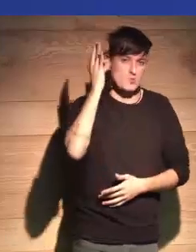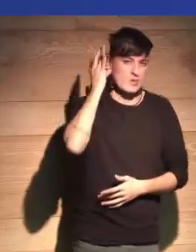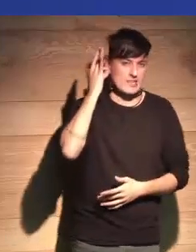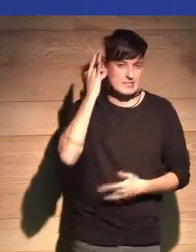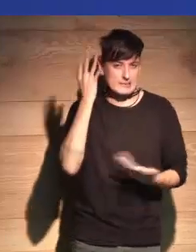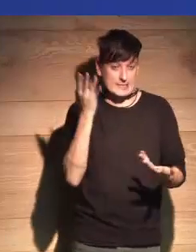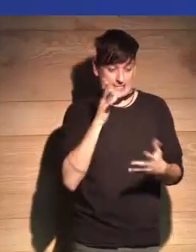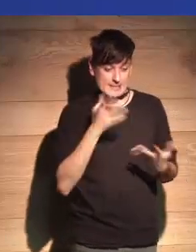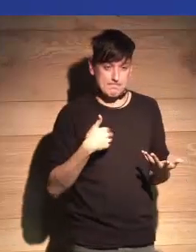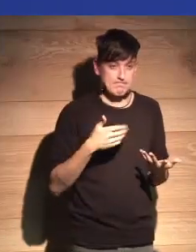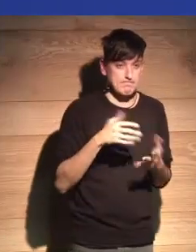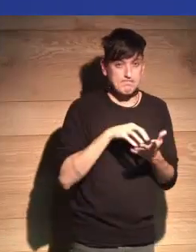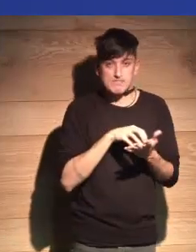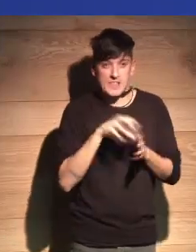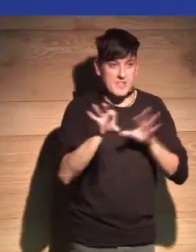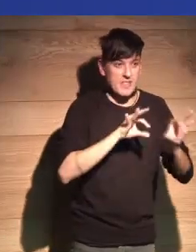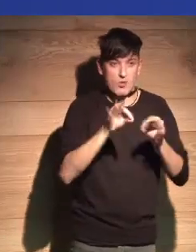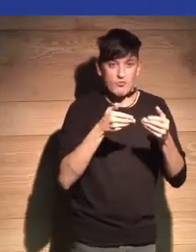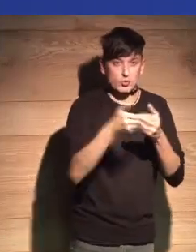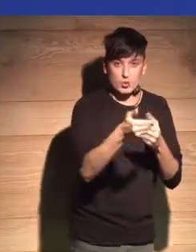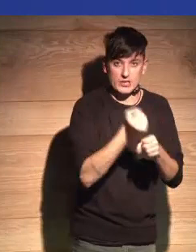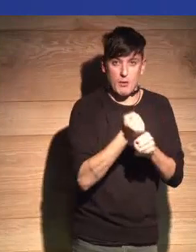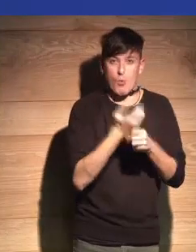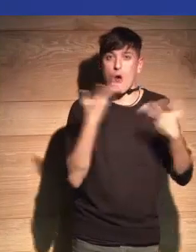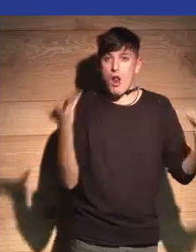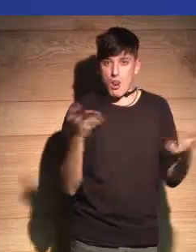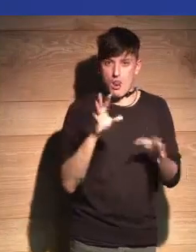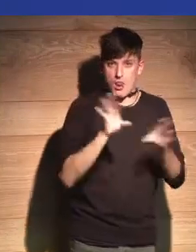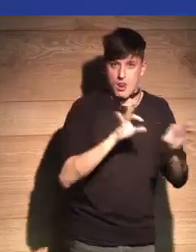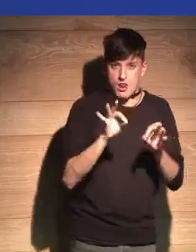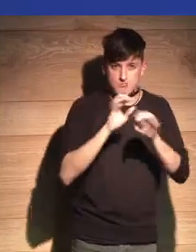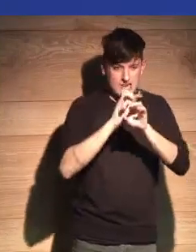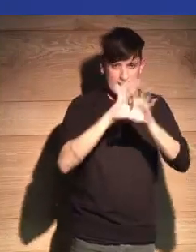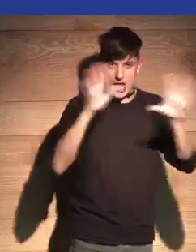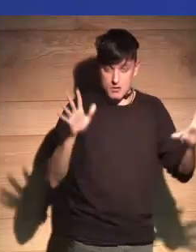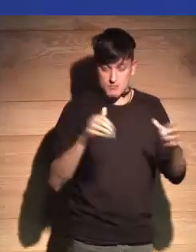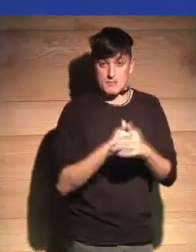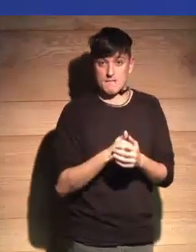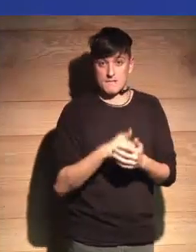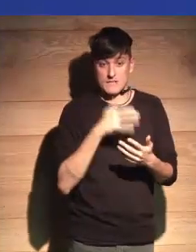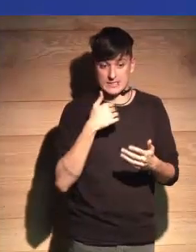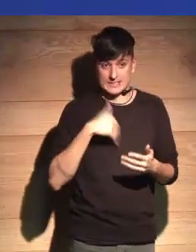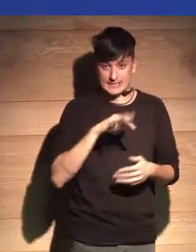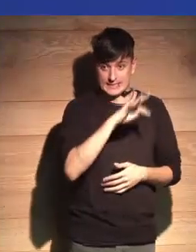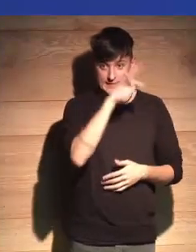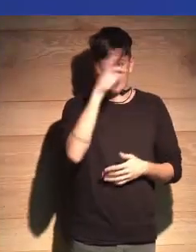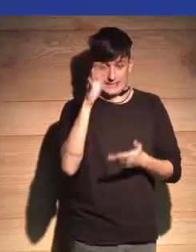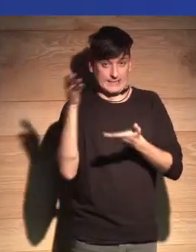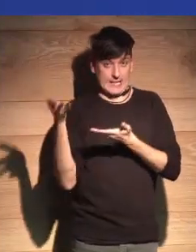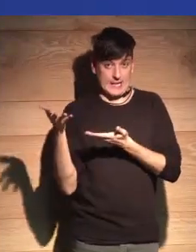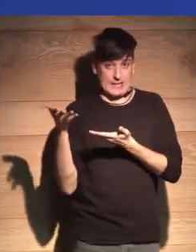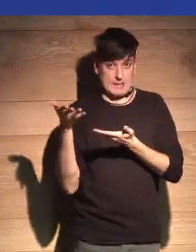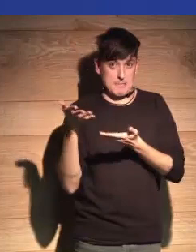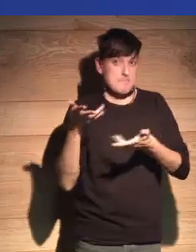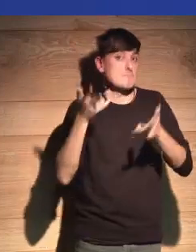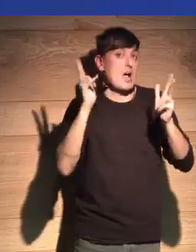future. And now we need to encourage young women who are about to